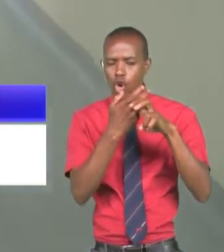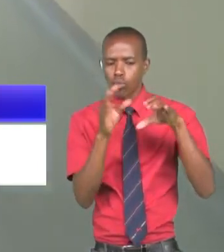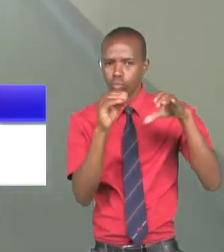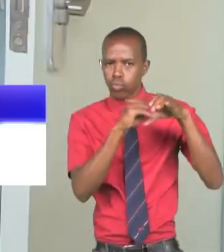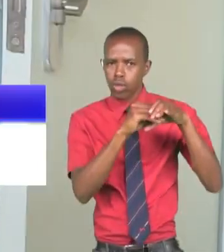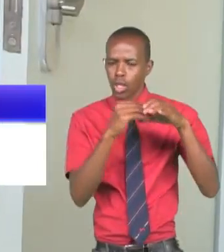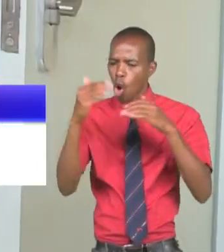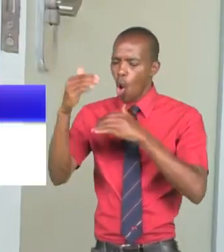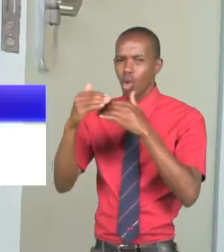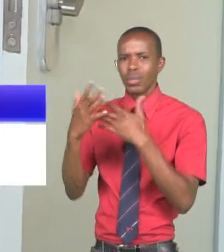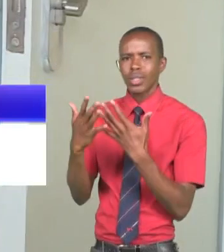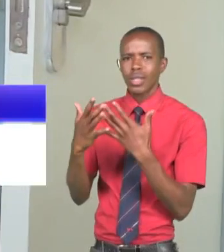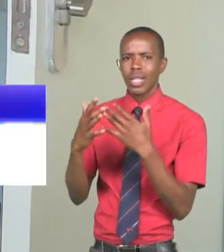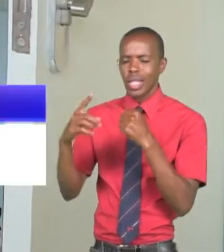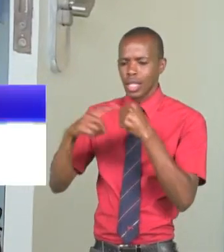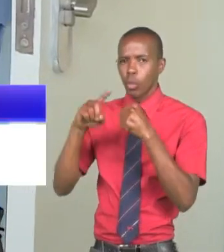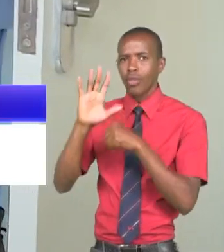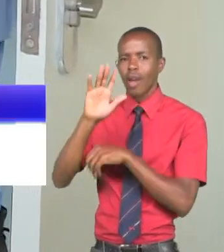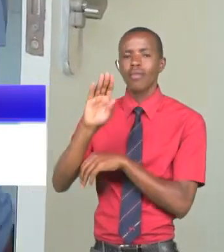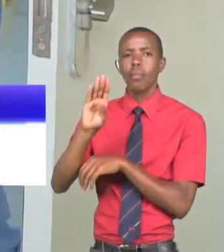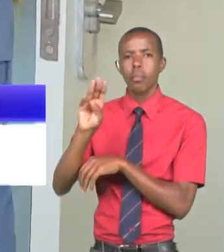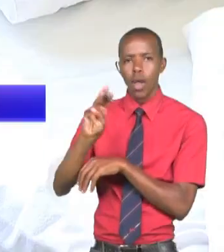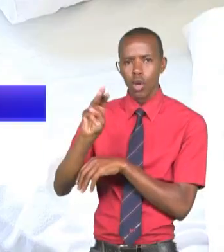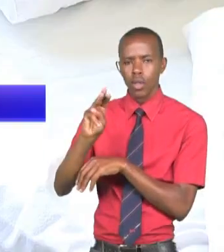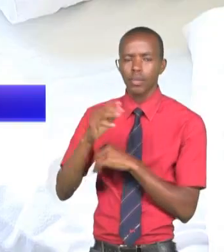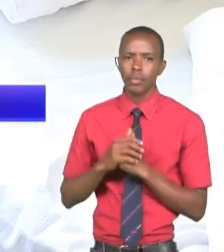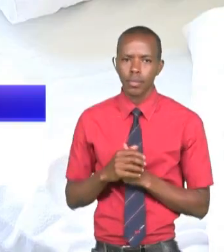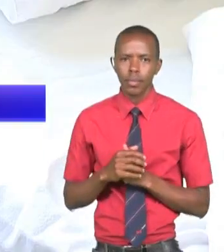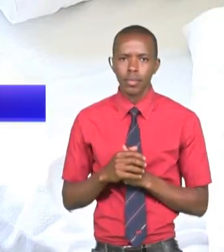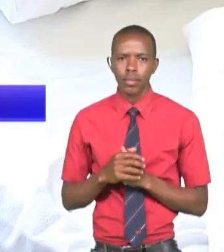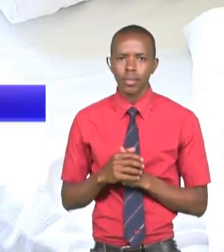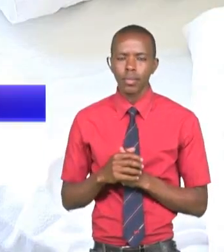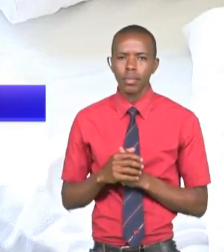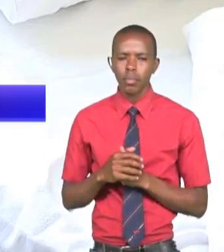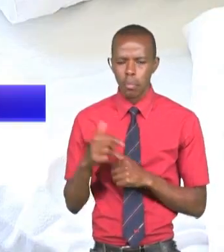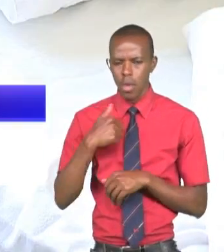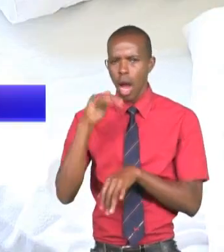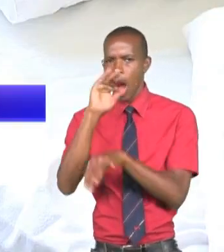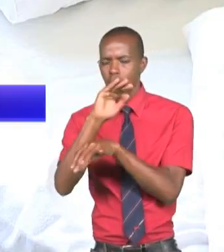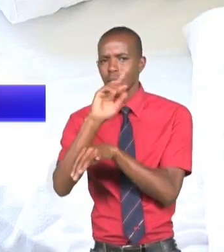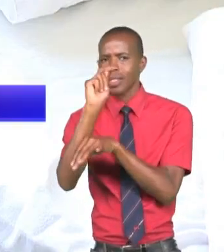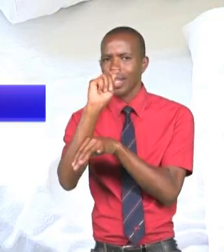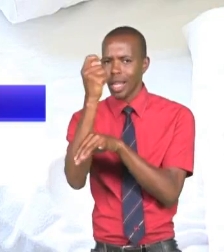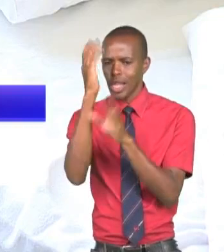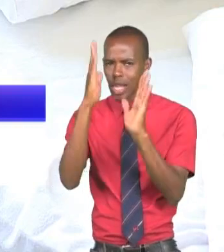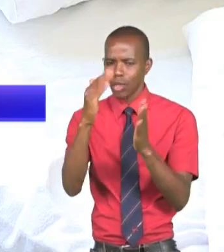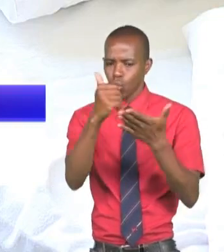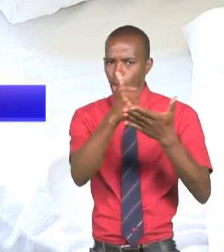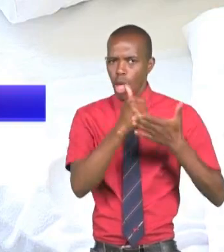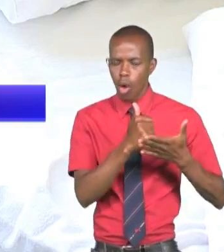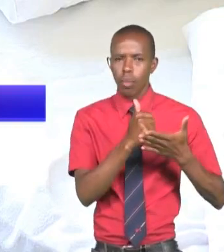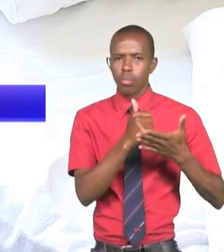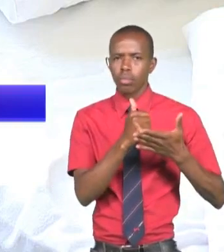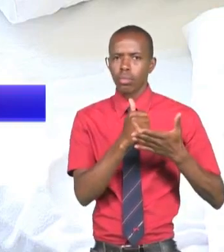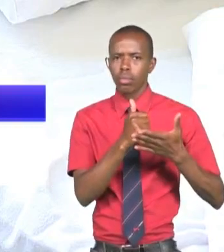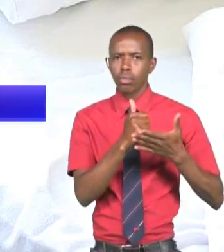is estimated at about 6.5 million shillings. I'm still urging Kenyans of goodwill and to